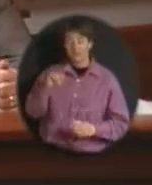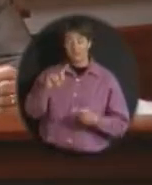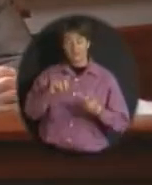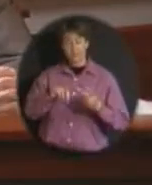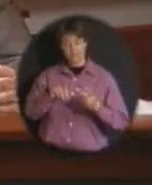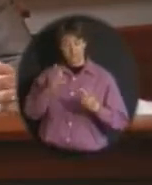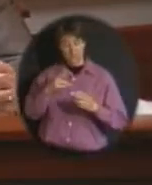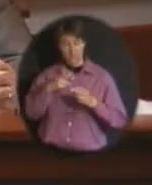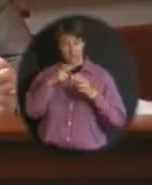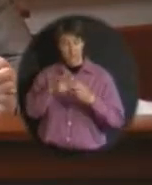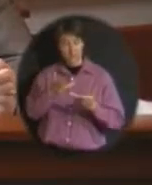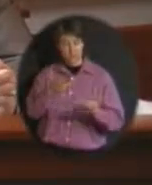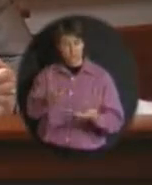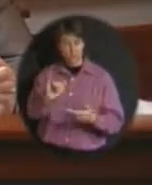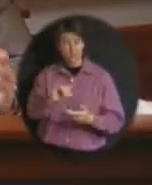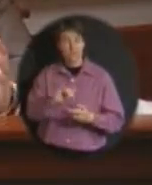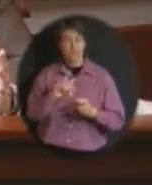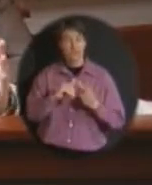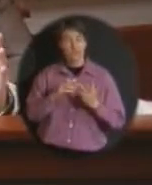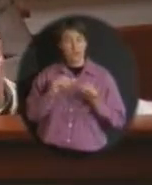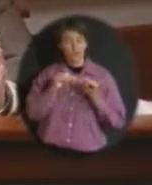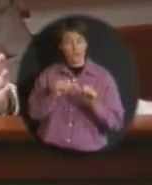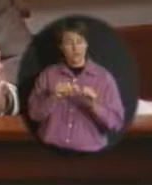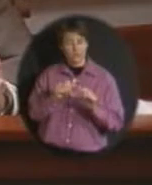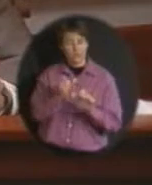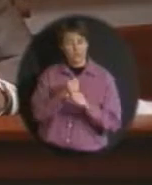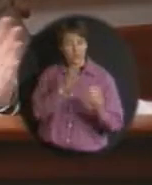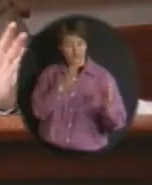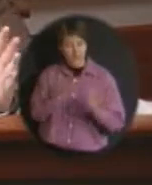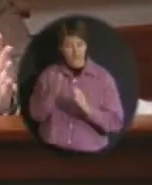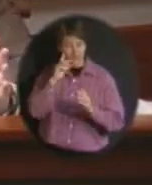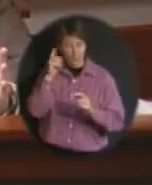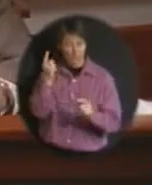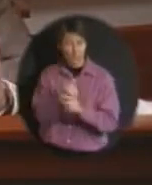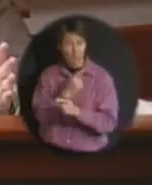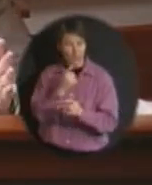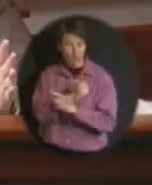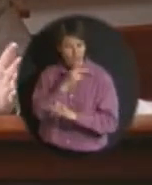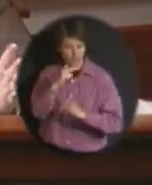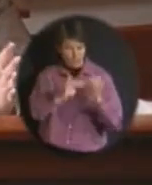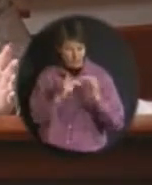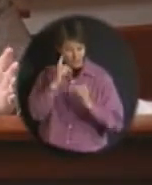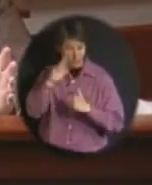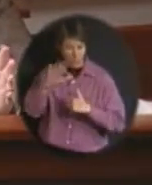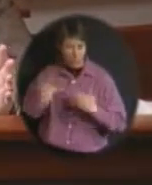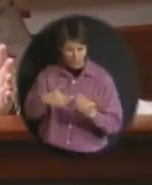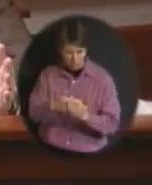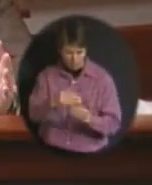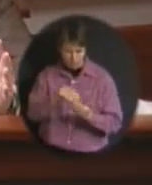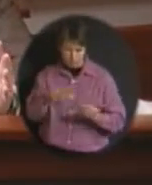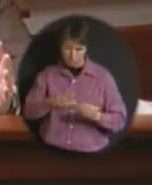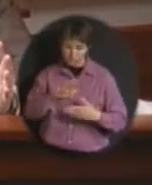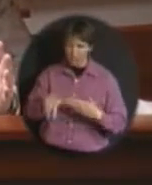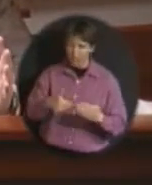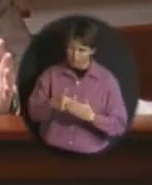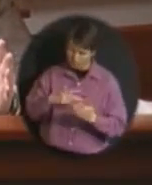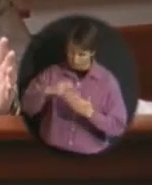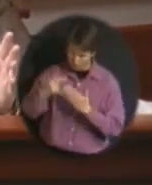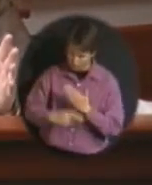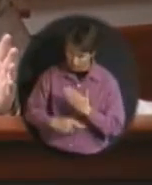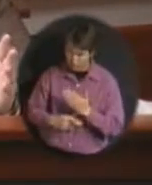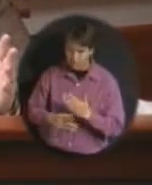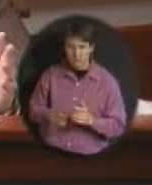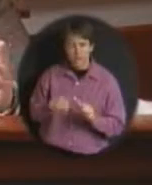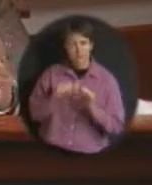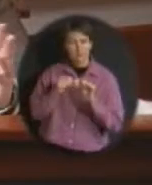make plans for appropriate facilities for all of our students and all of our programs. And the community is continuing to hear